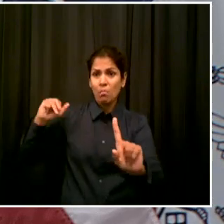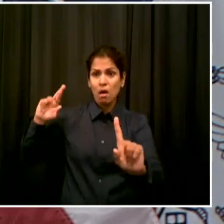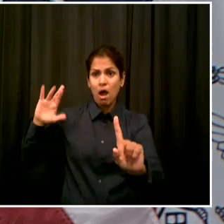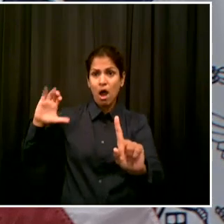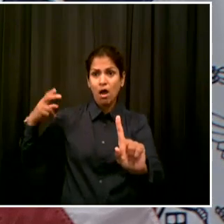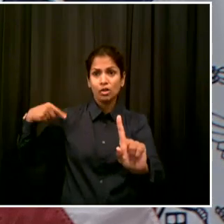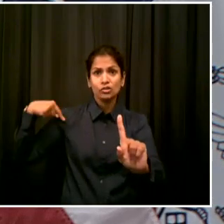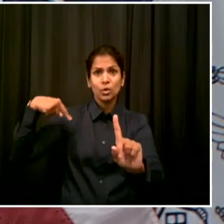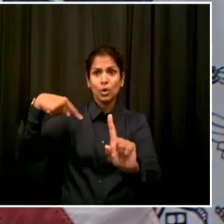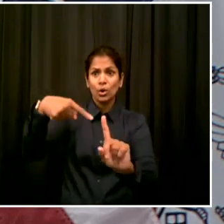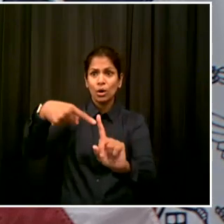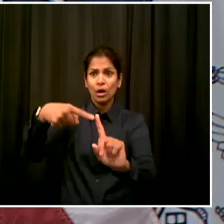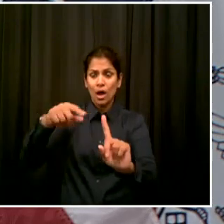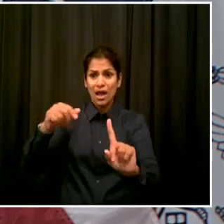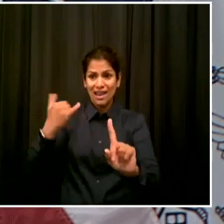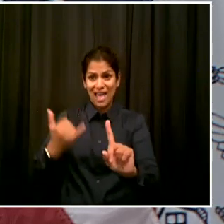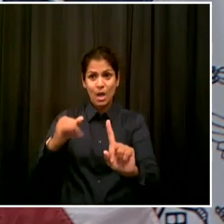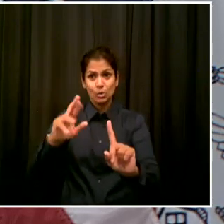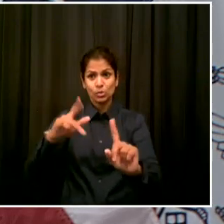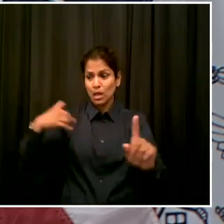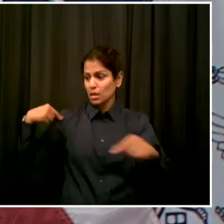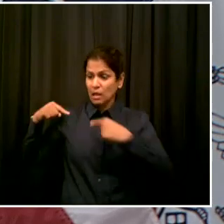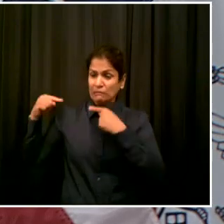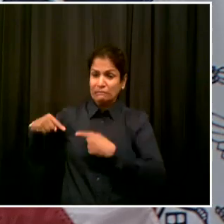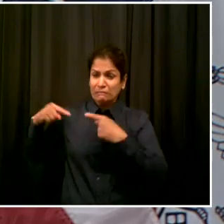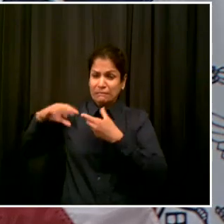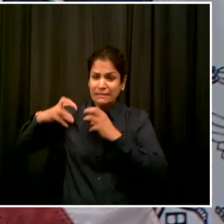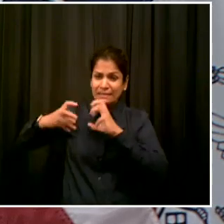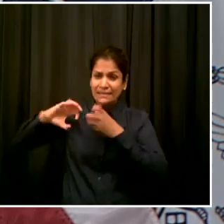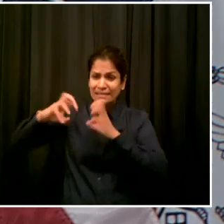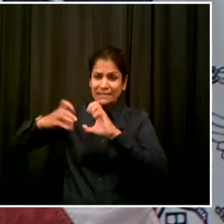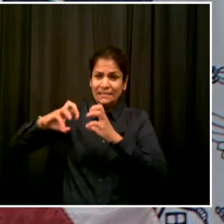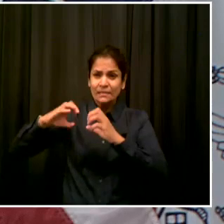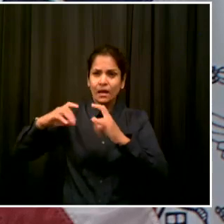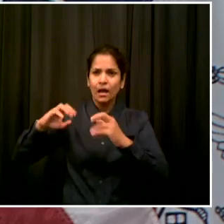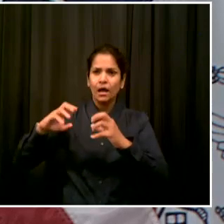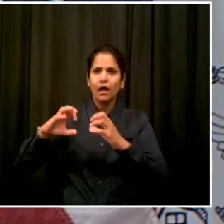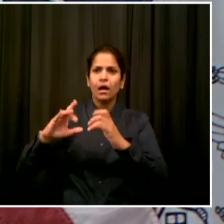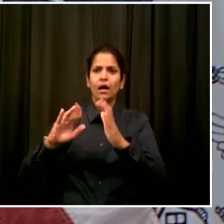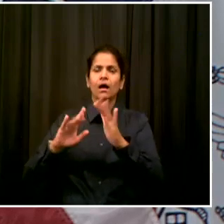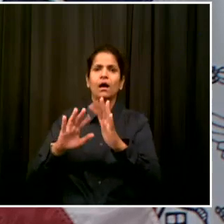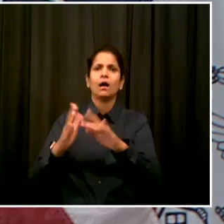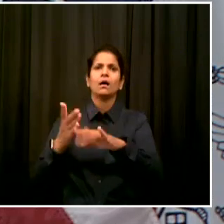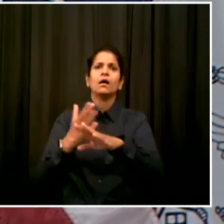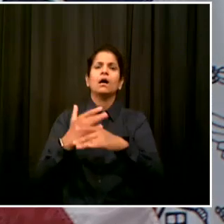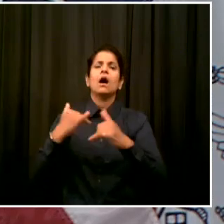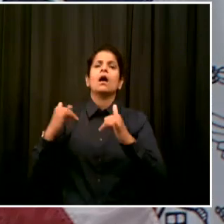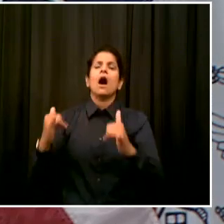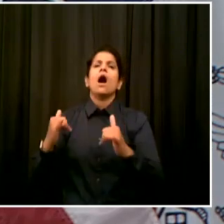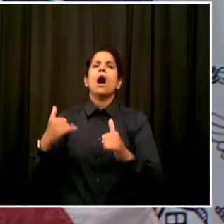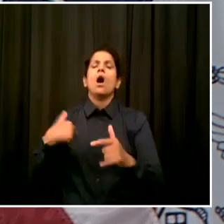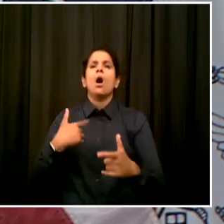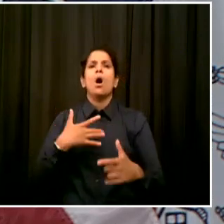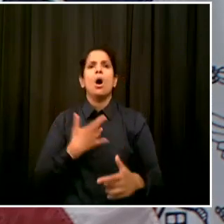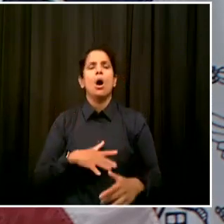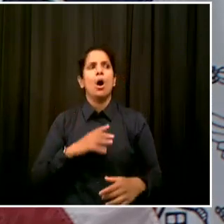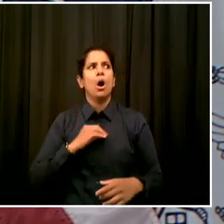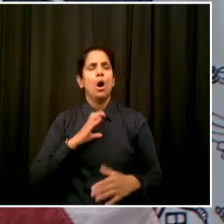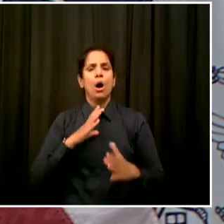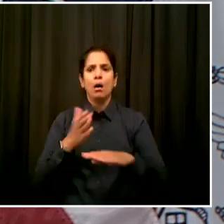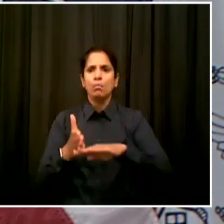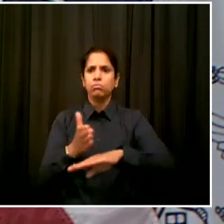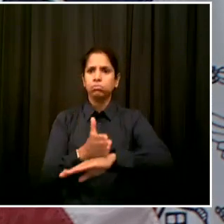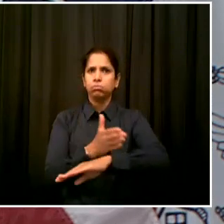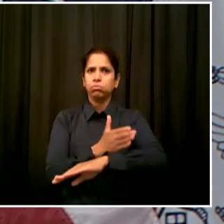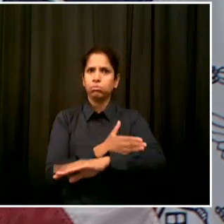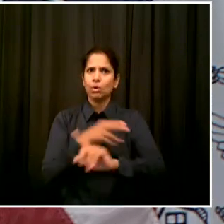against the coronavirus. Do not let anyone mistake the fact that all the progress we have made over 4 months is